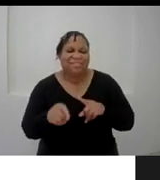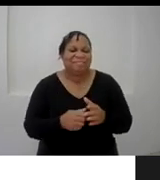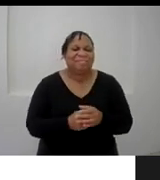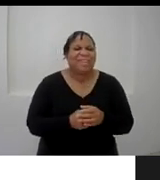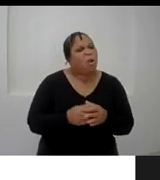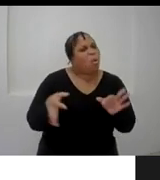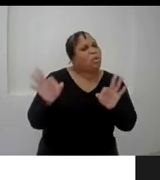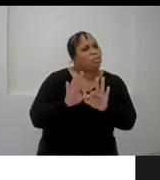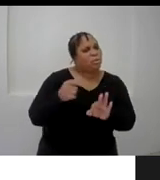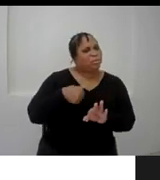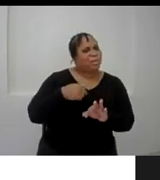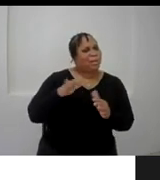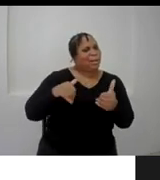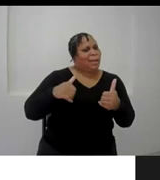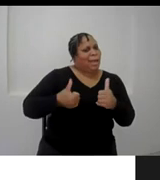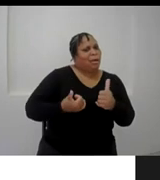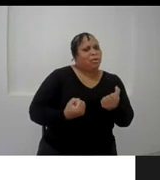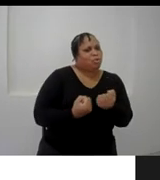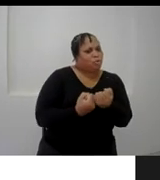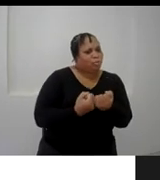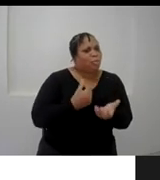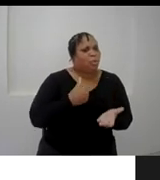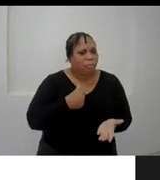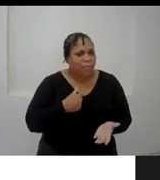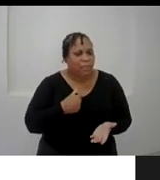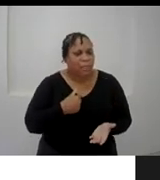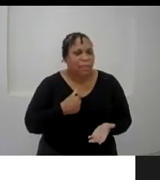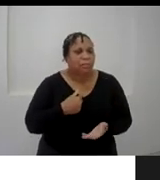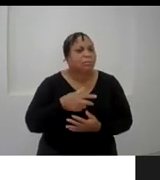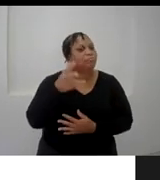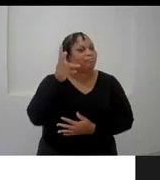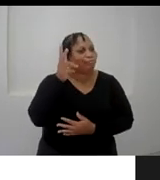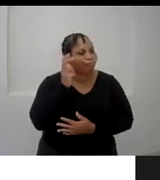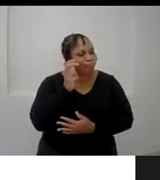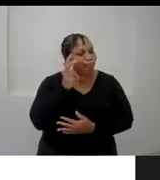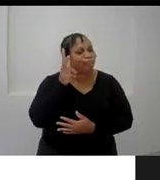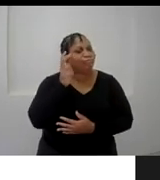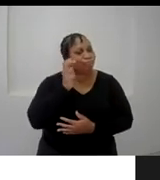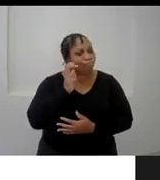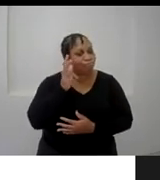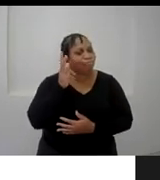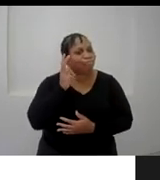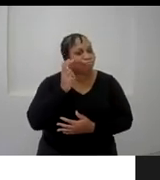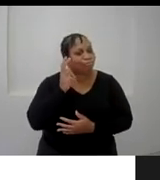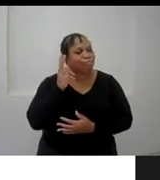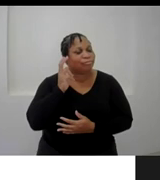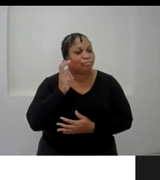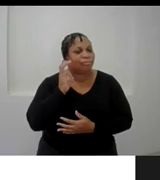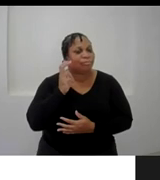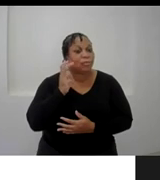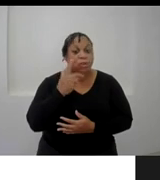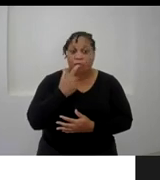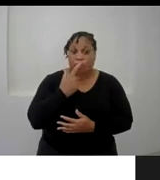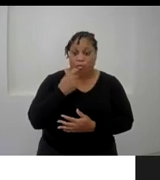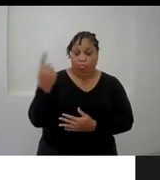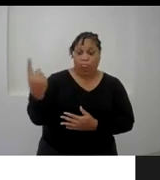how can you support me? And just listing those things so that whoever is coming in